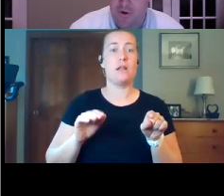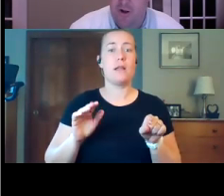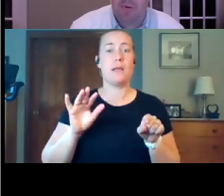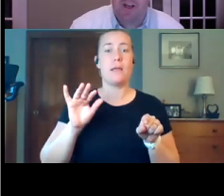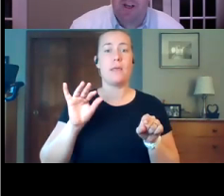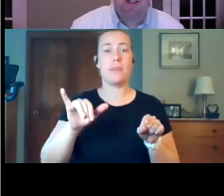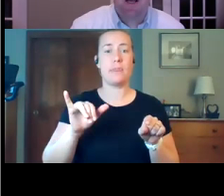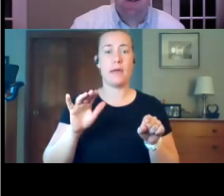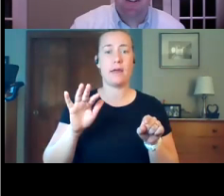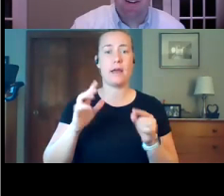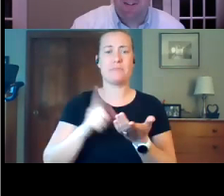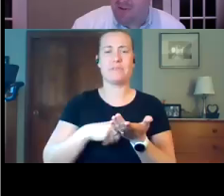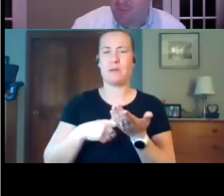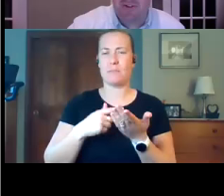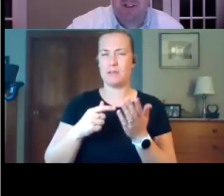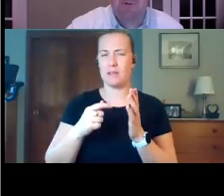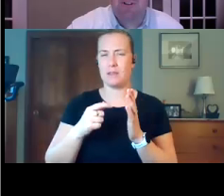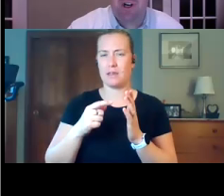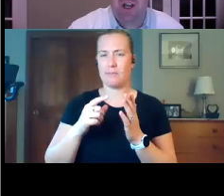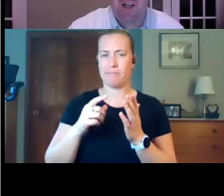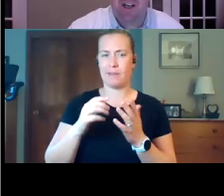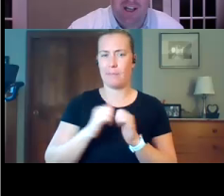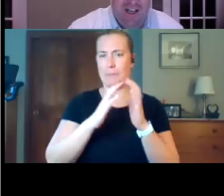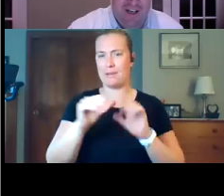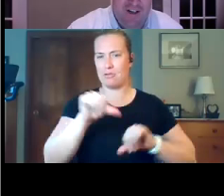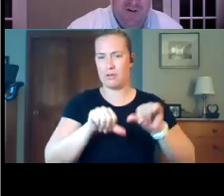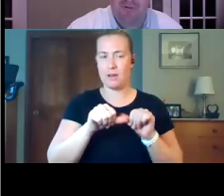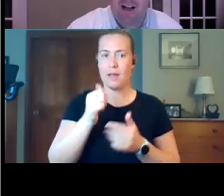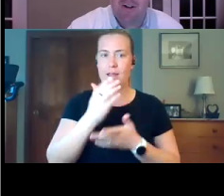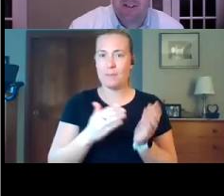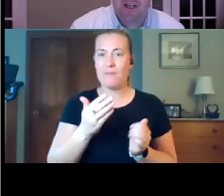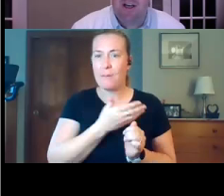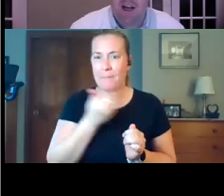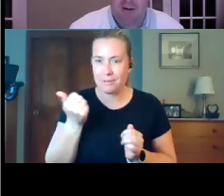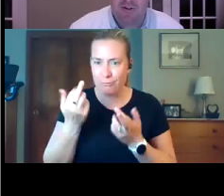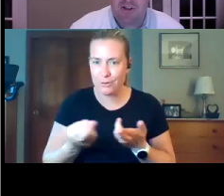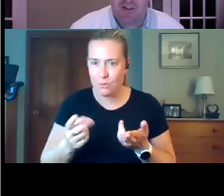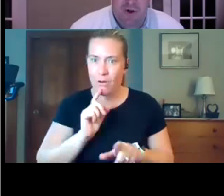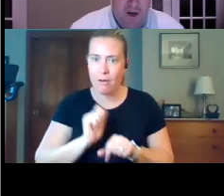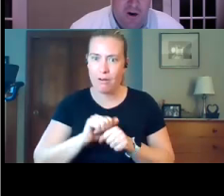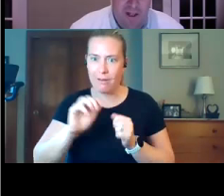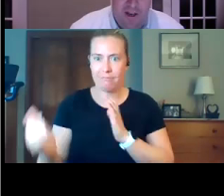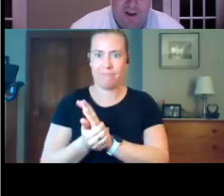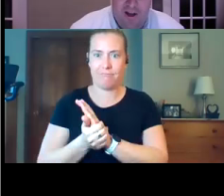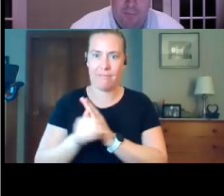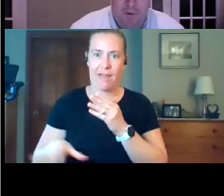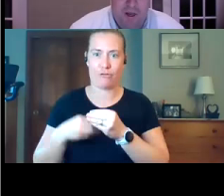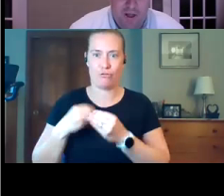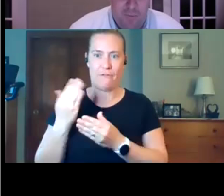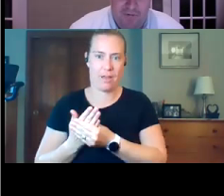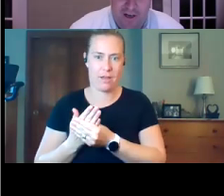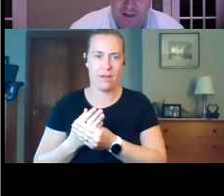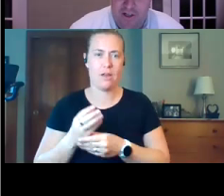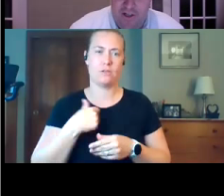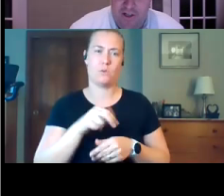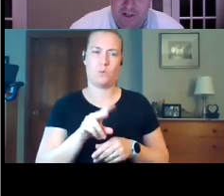journal Implementation Science, the best resources are hidden in additional files. And so I just note here that you might